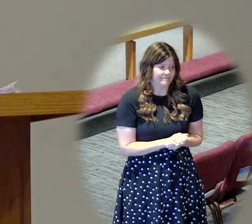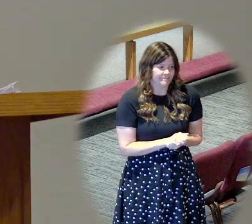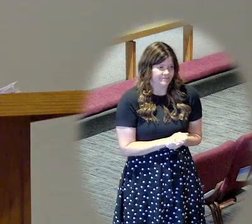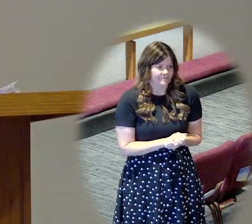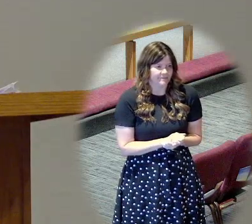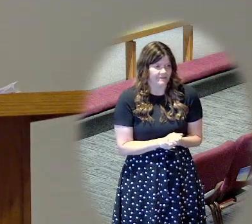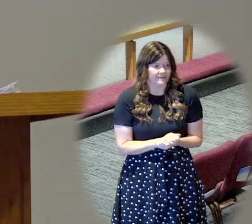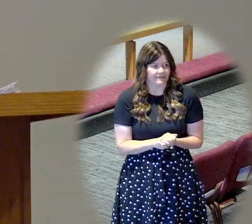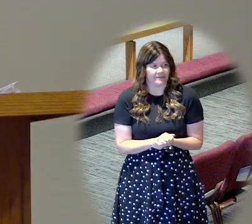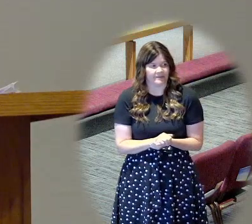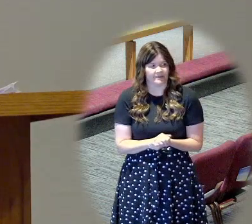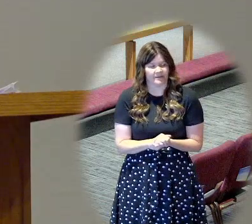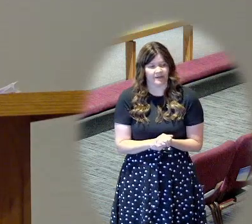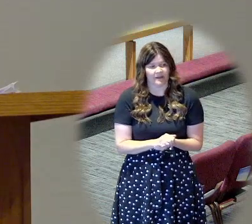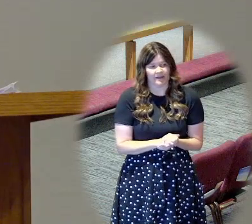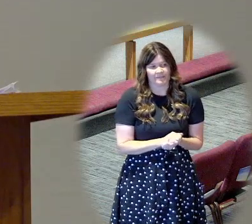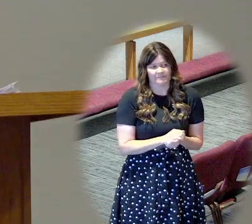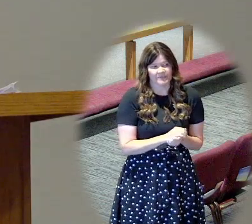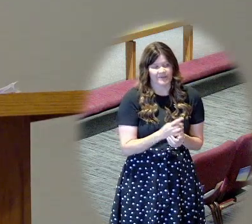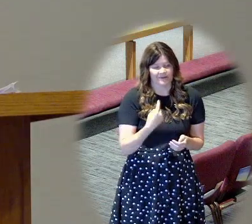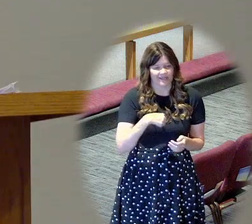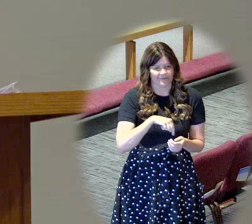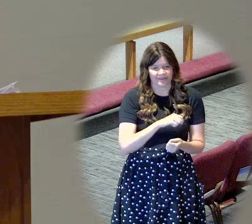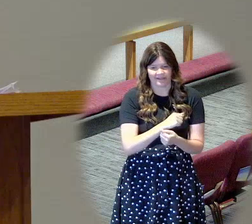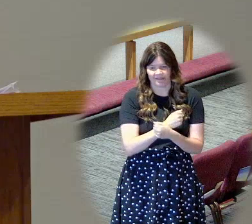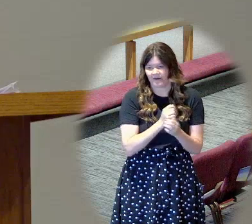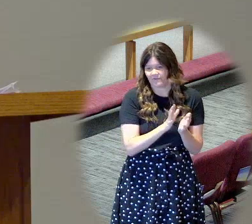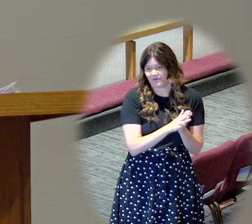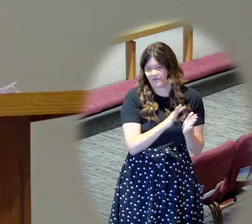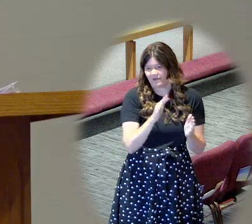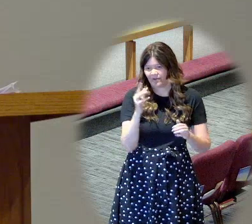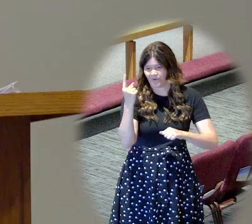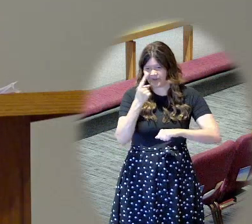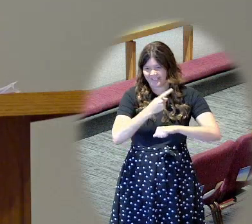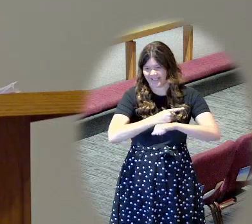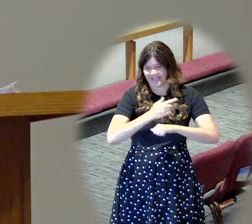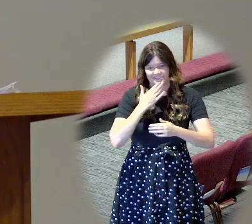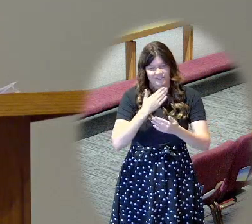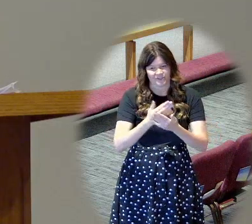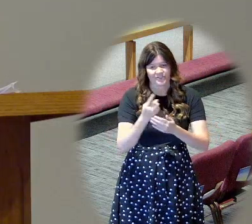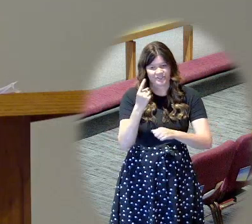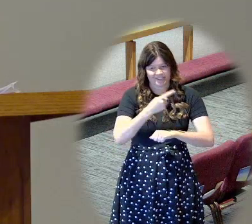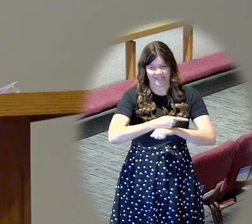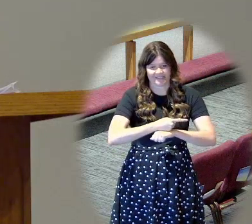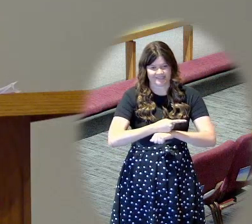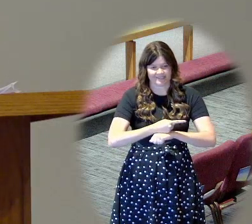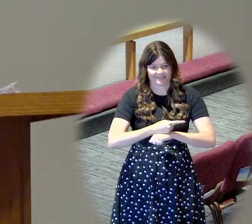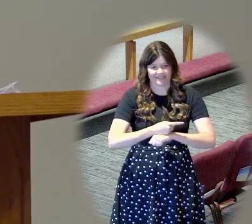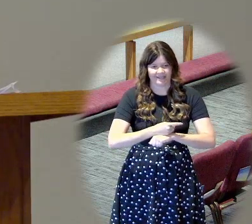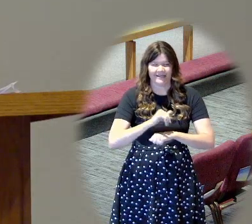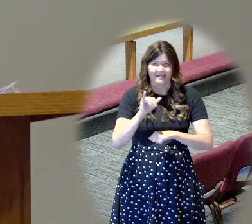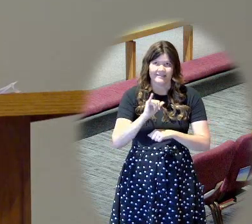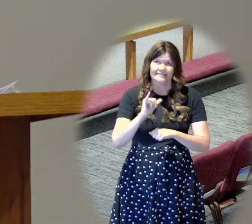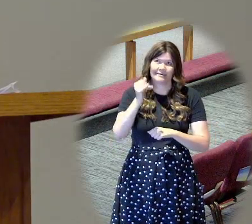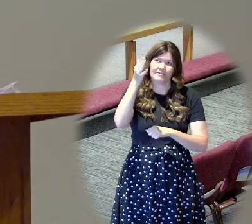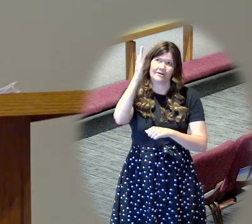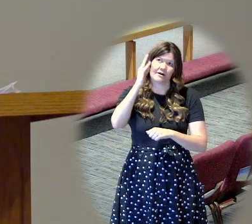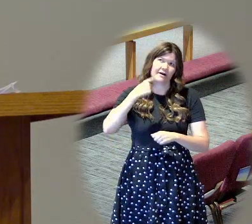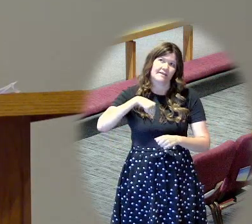When it comes to glory days, we love those things. So does the God we worship.